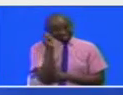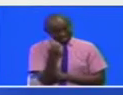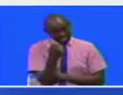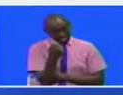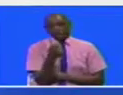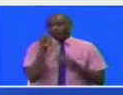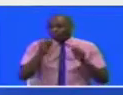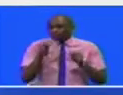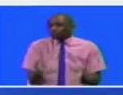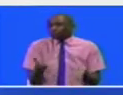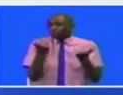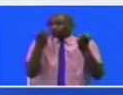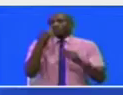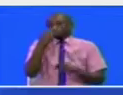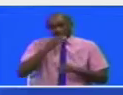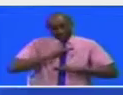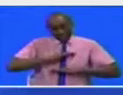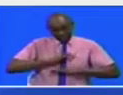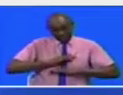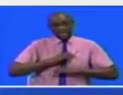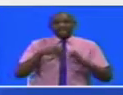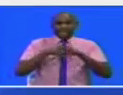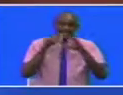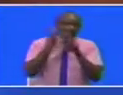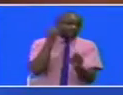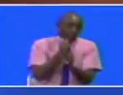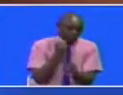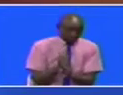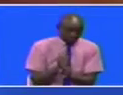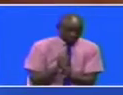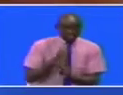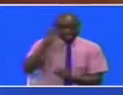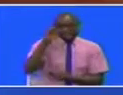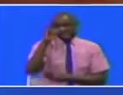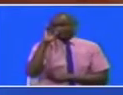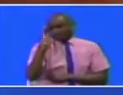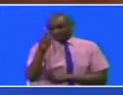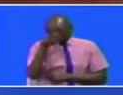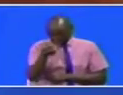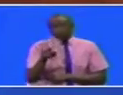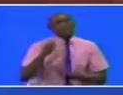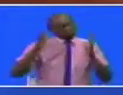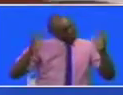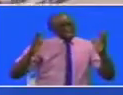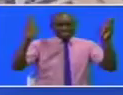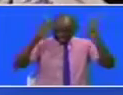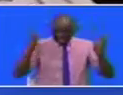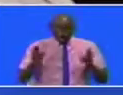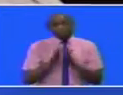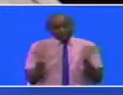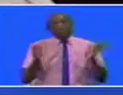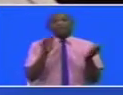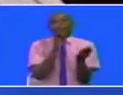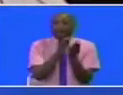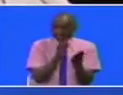in a bid to promote food security and create jobs. The EIB is the world's largest international public bank.